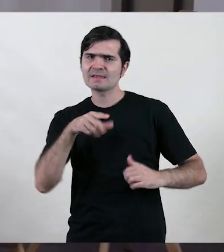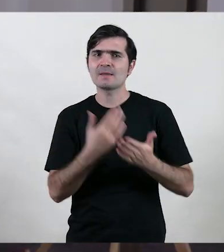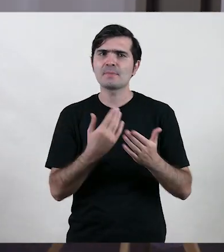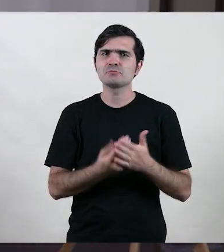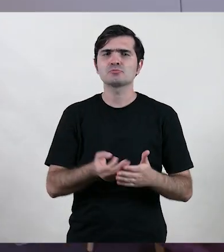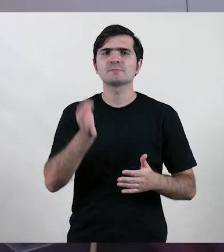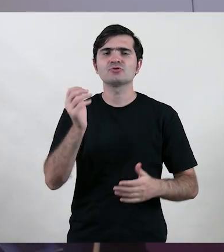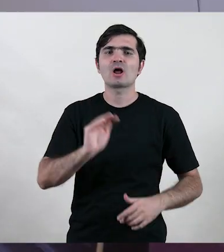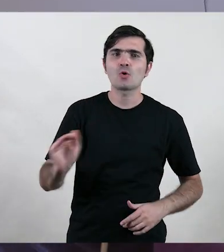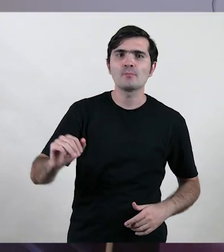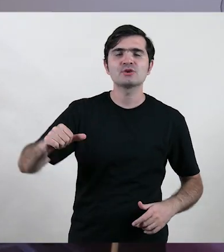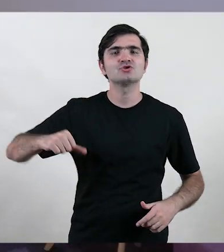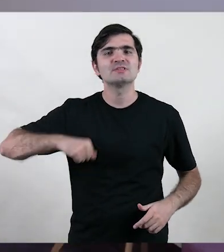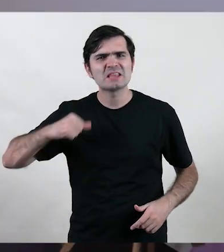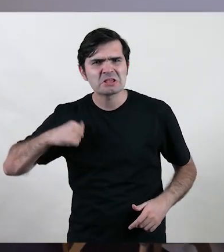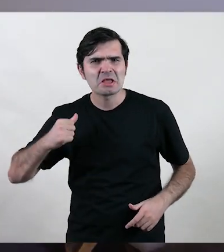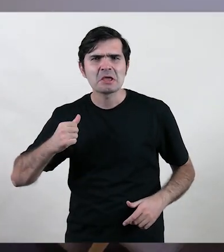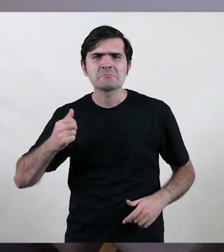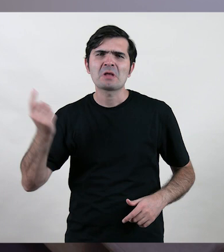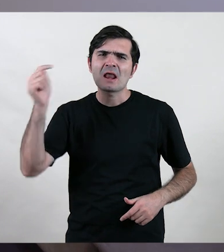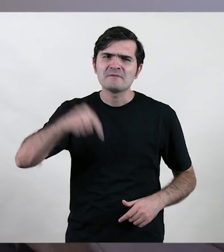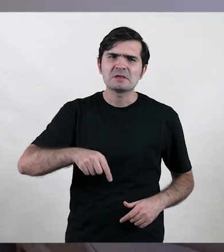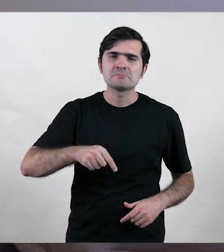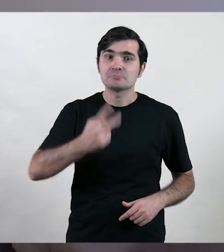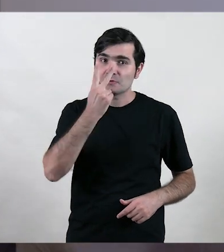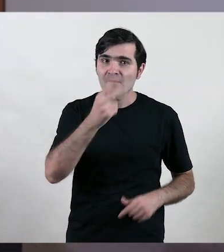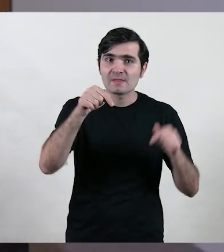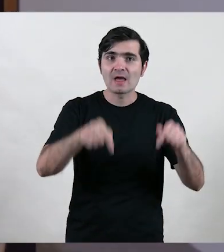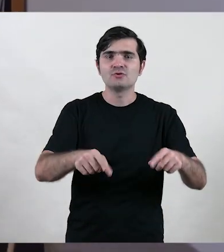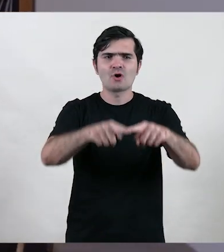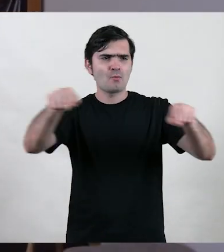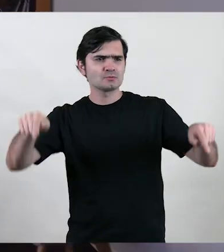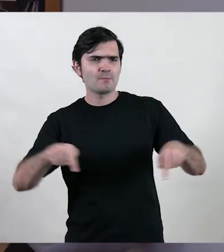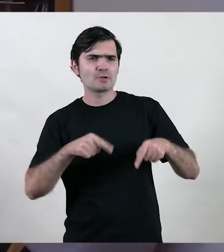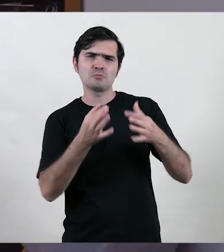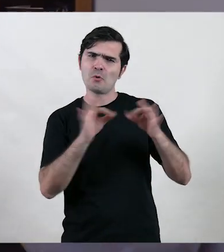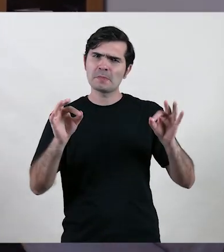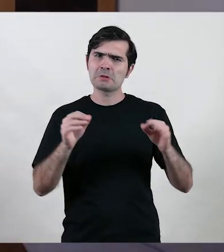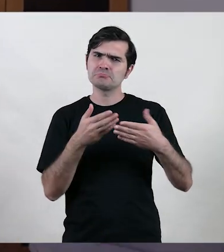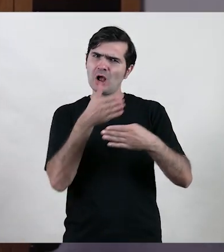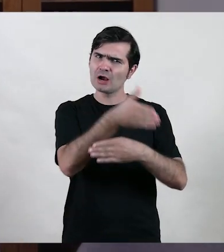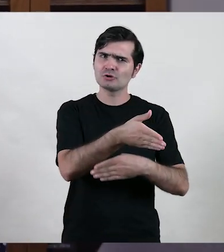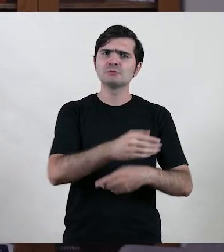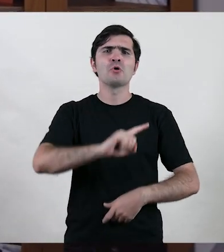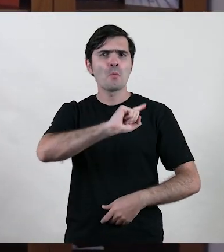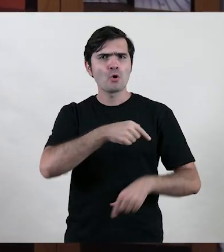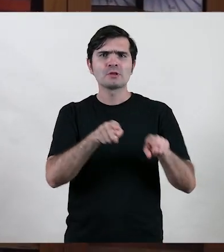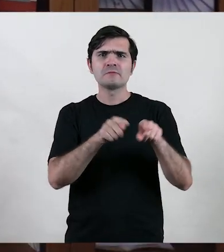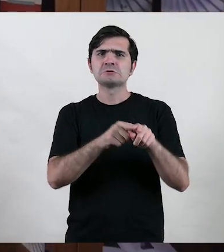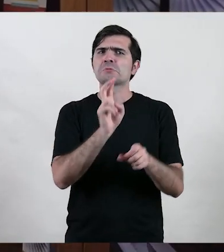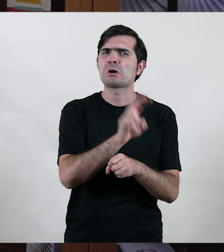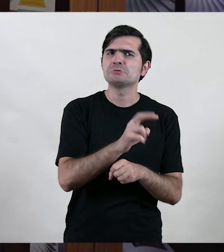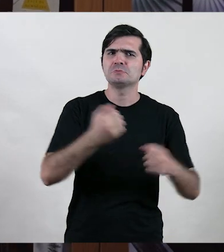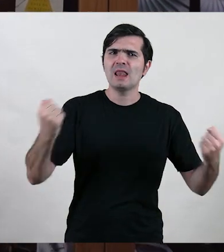and teenagers. Young visitors will find here a modern and accessible space where they can take part